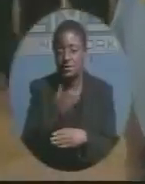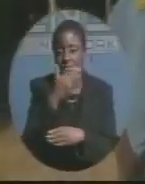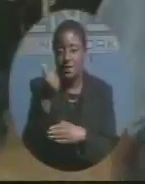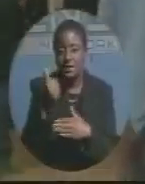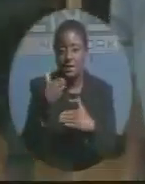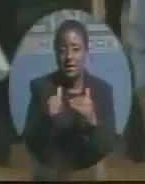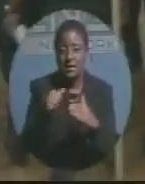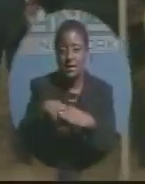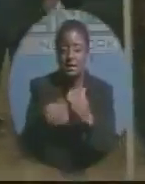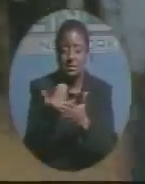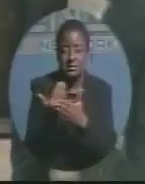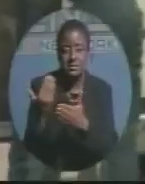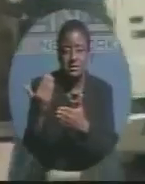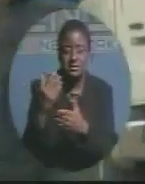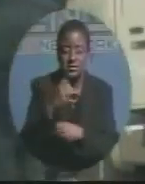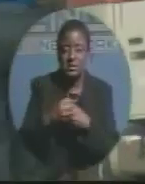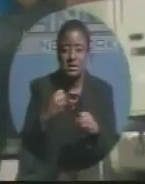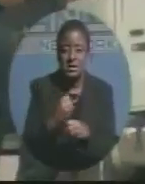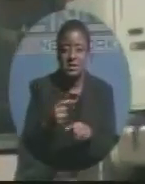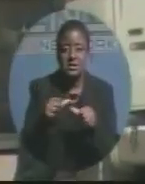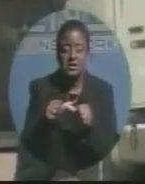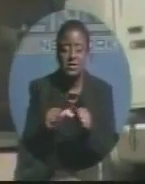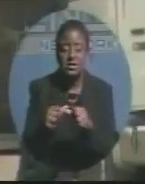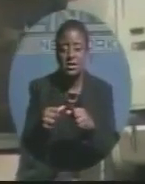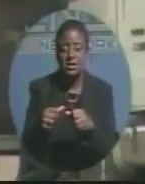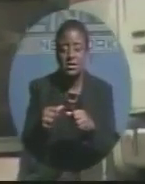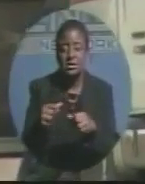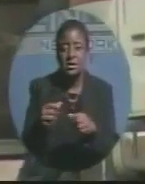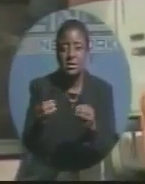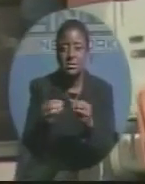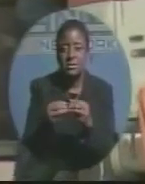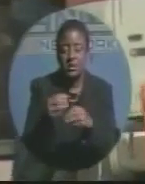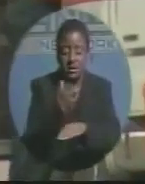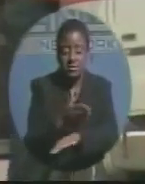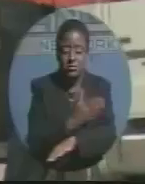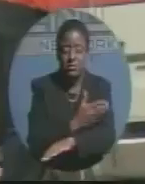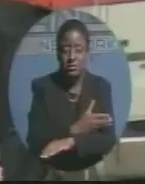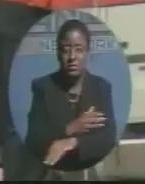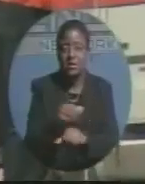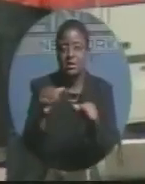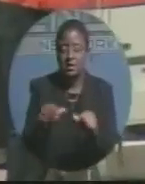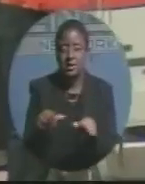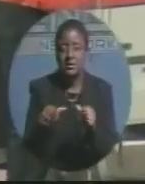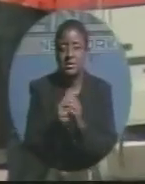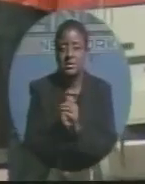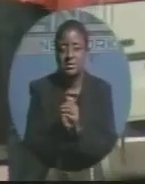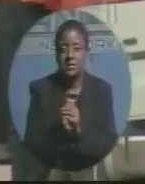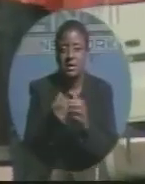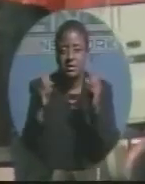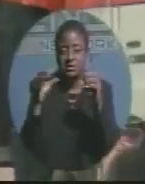there is still room for improvement. The initial response by emergency crews was slow.